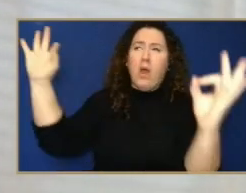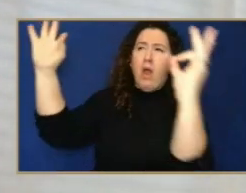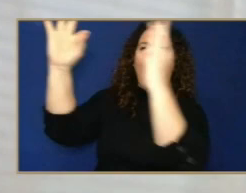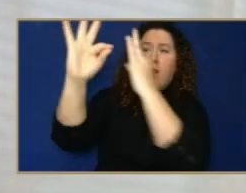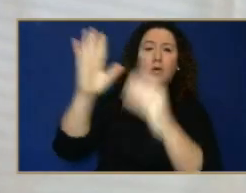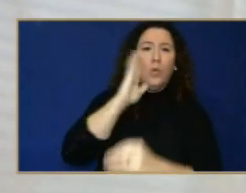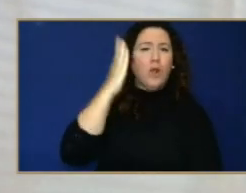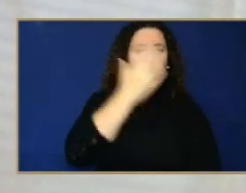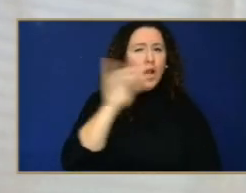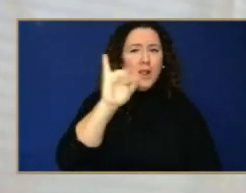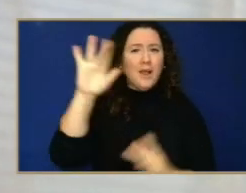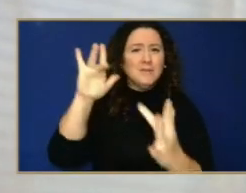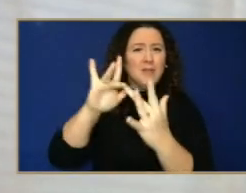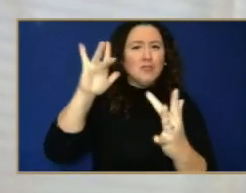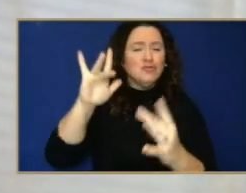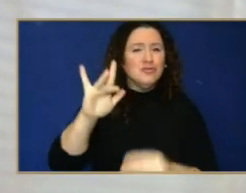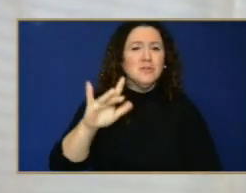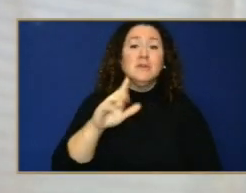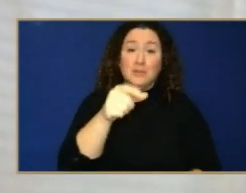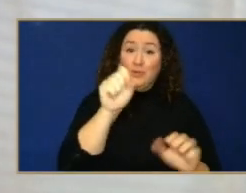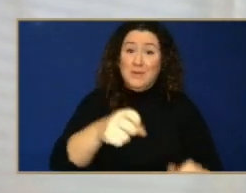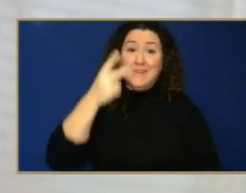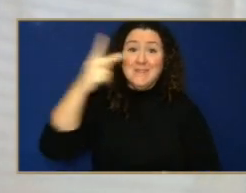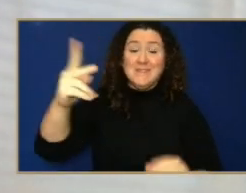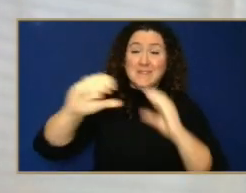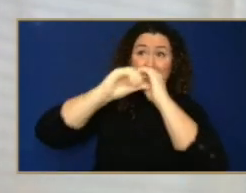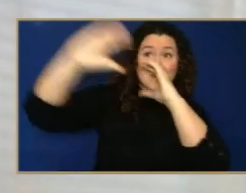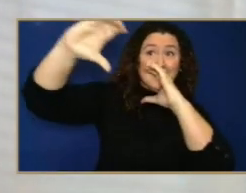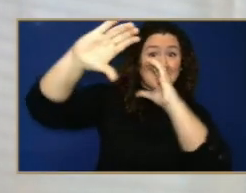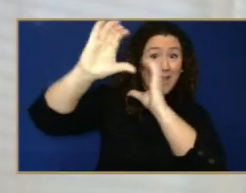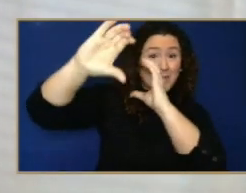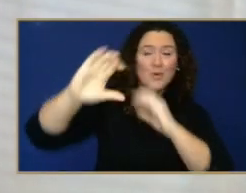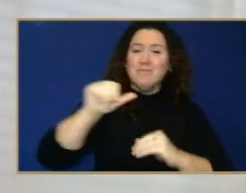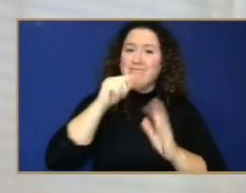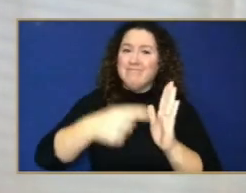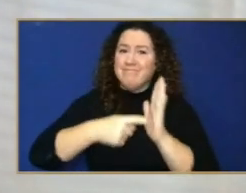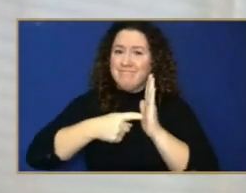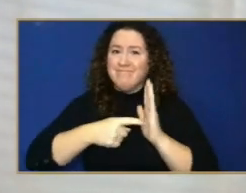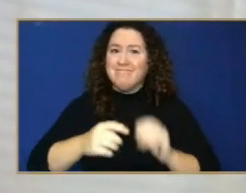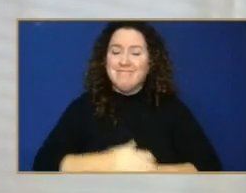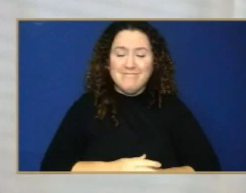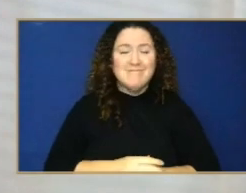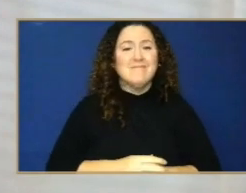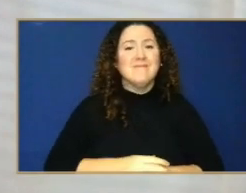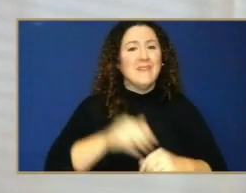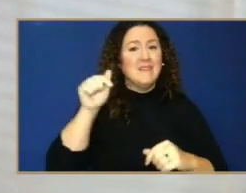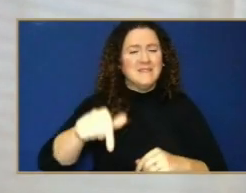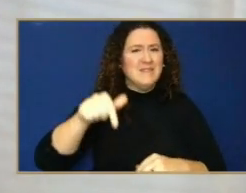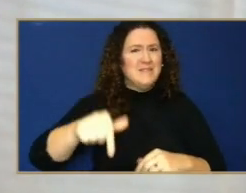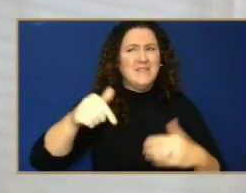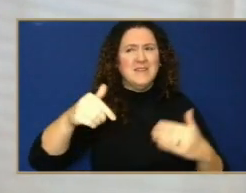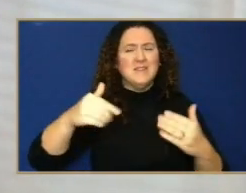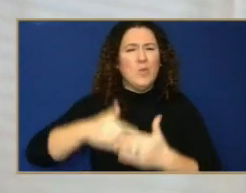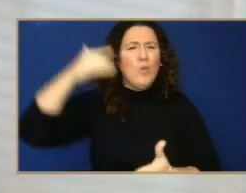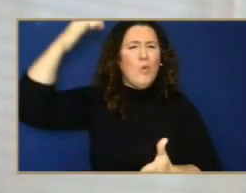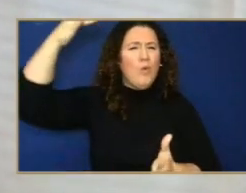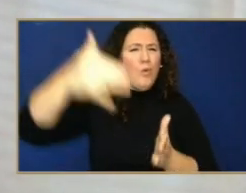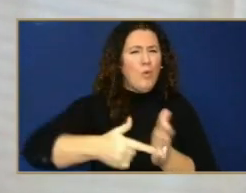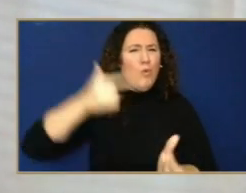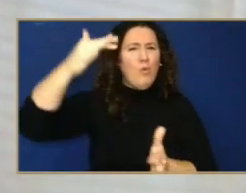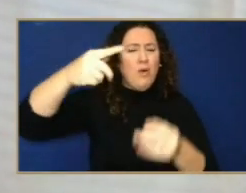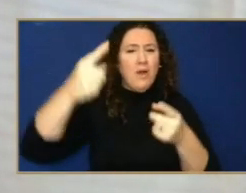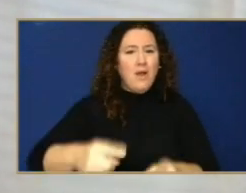see this with the naked eye, no telescope needed. This rare astronomical event, known as the Great Conjunction,